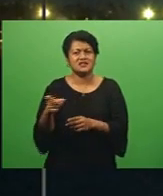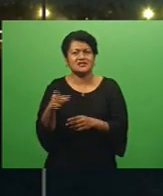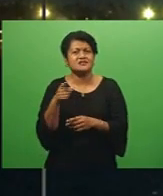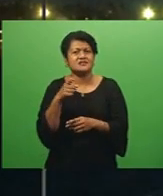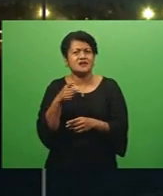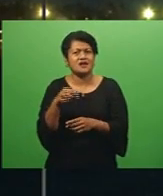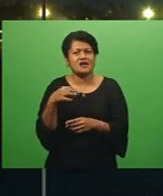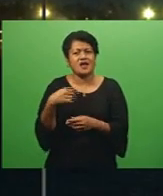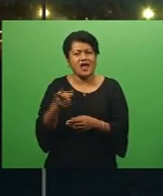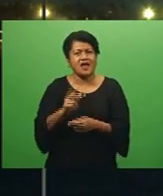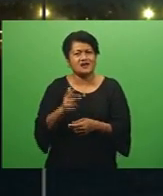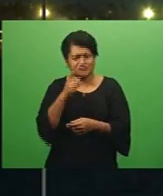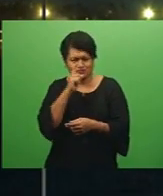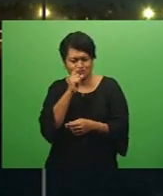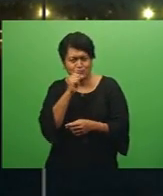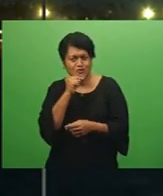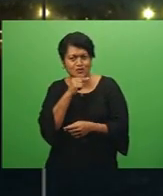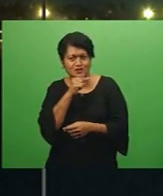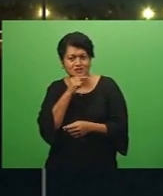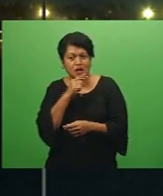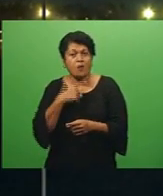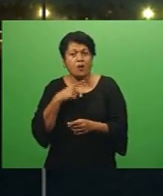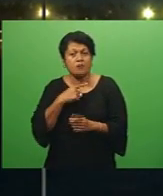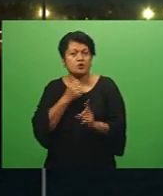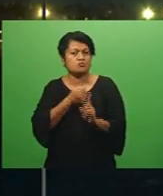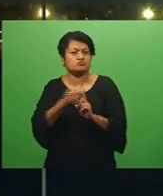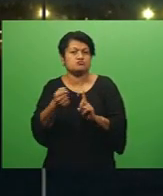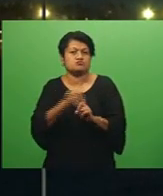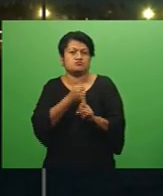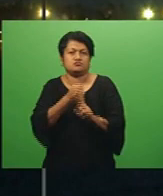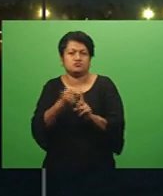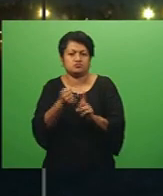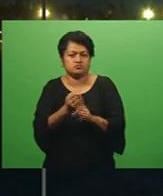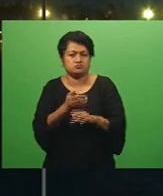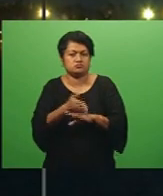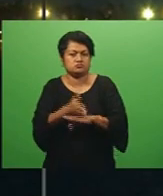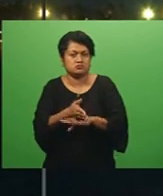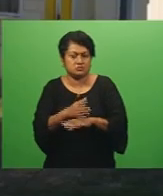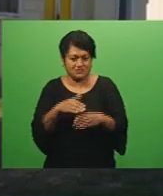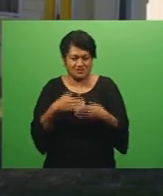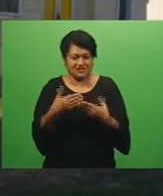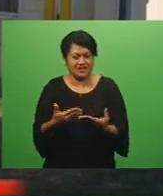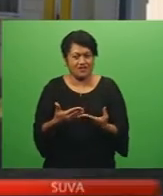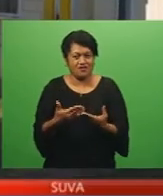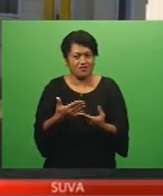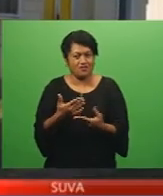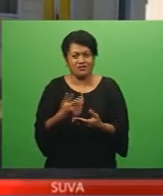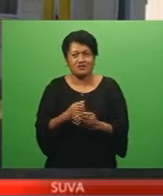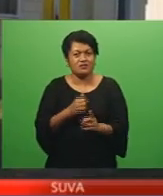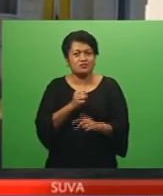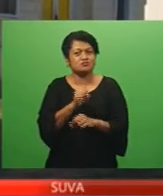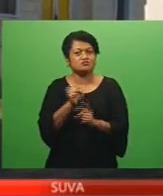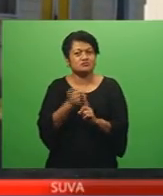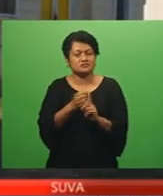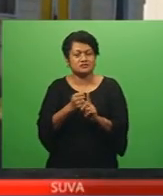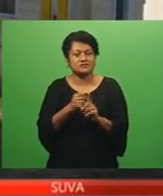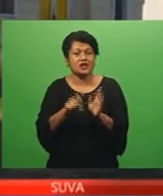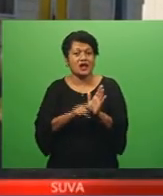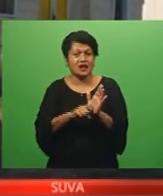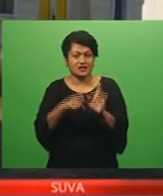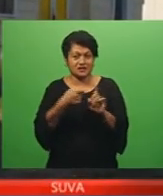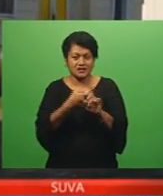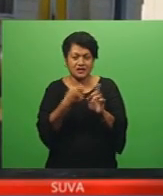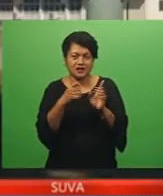bullying in school. Yaya adds old scholars play a vital role in new intakes. The RKS Old Boys President